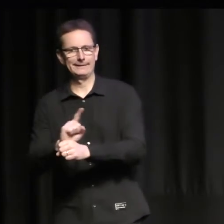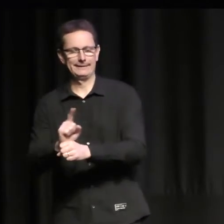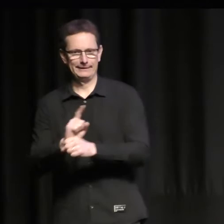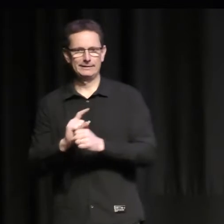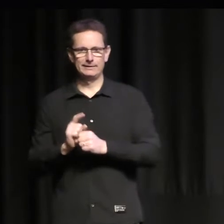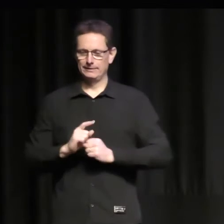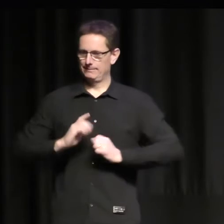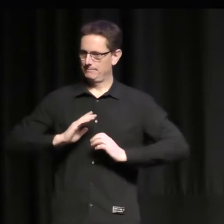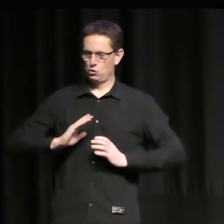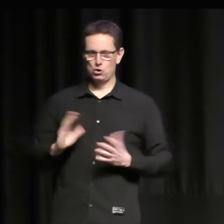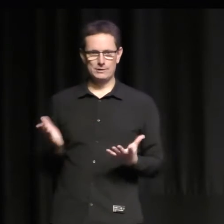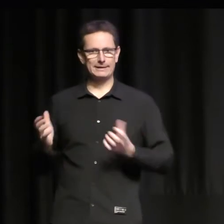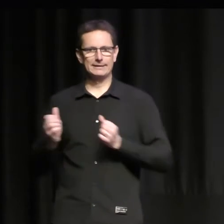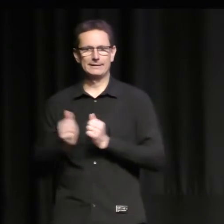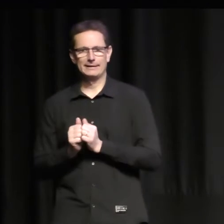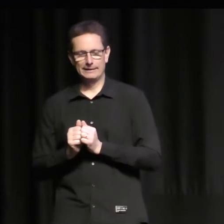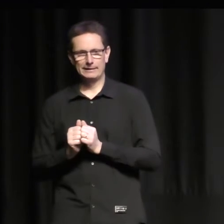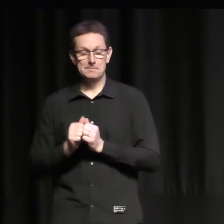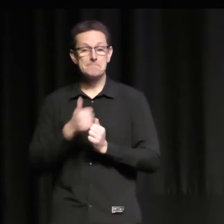give them a little in their pockets.